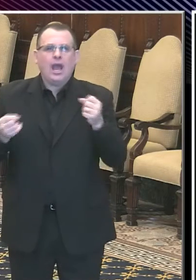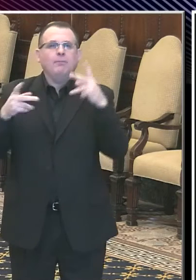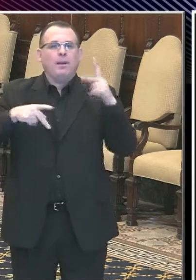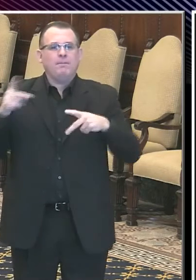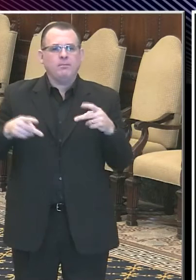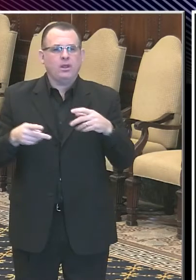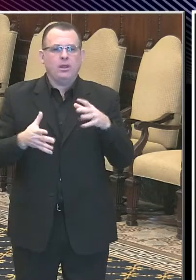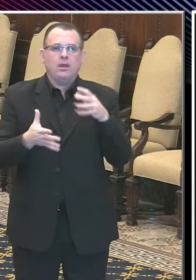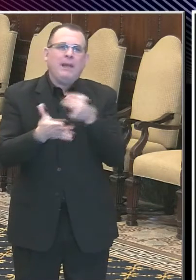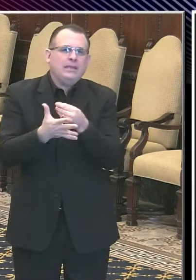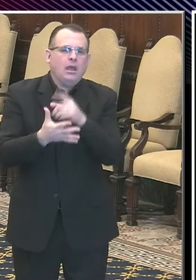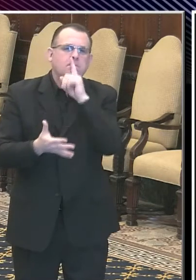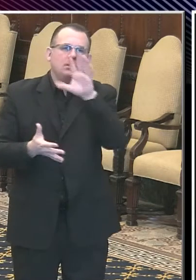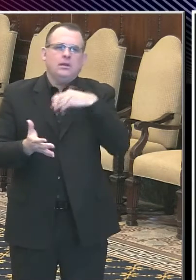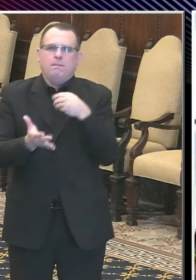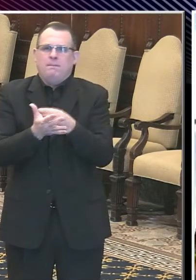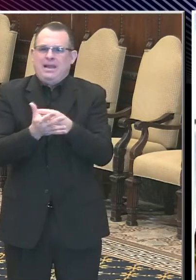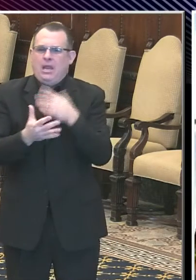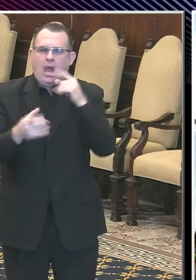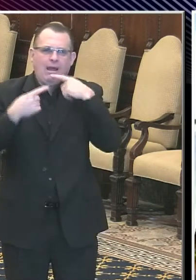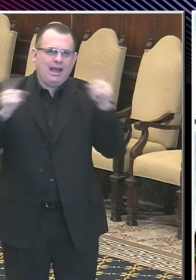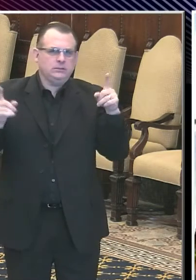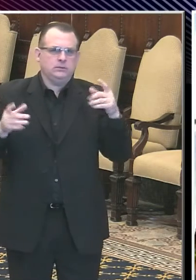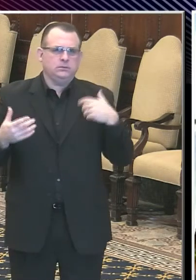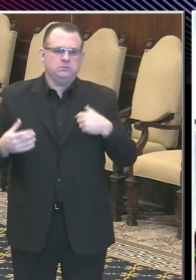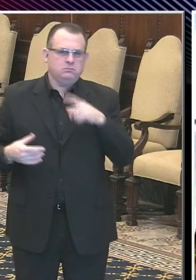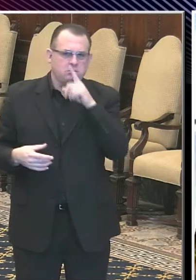there to maintain the site?